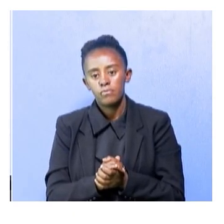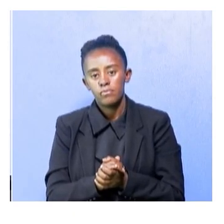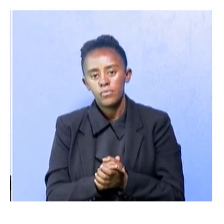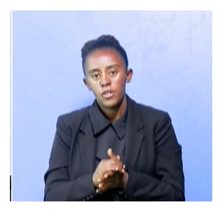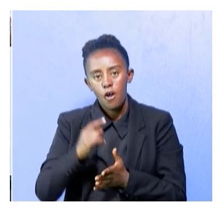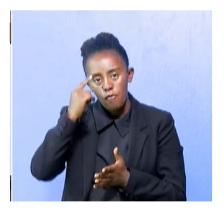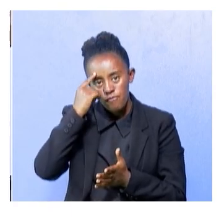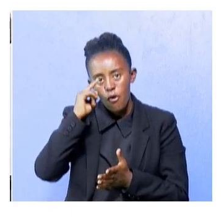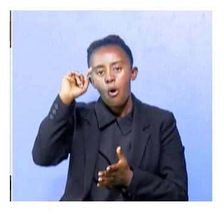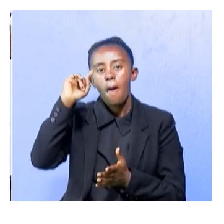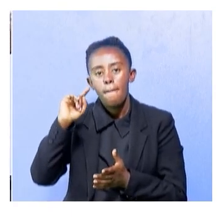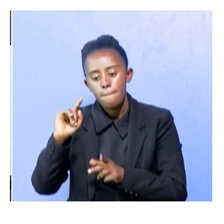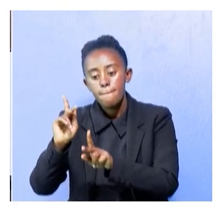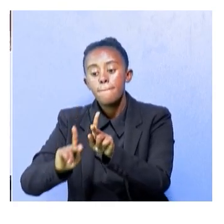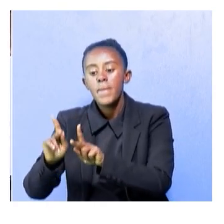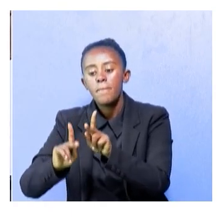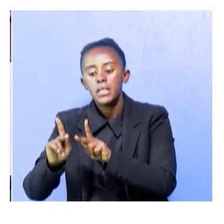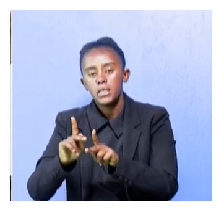people.